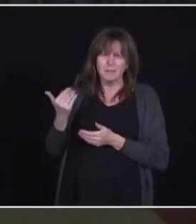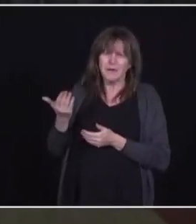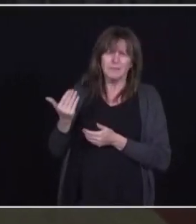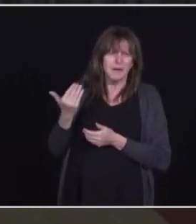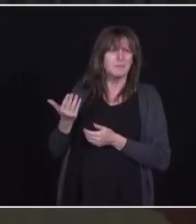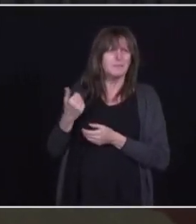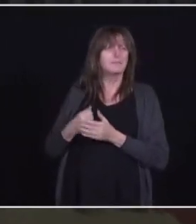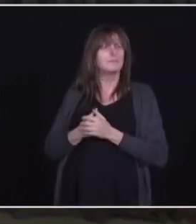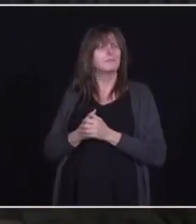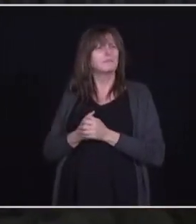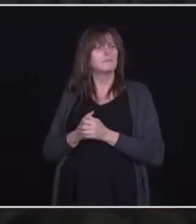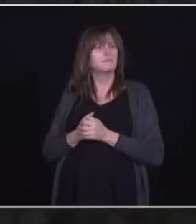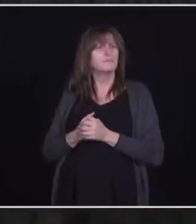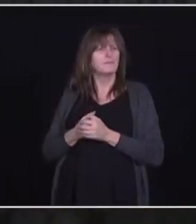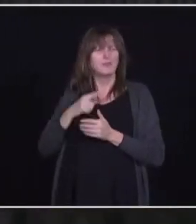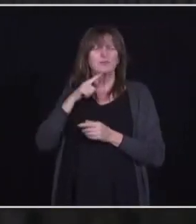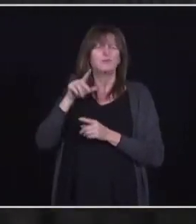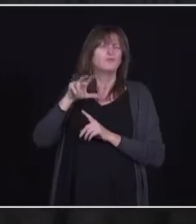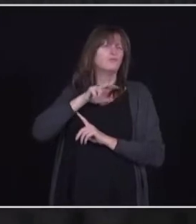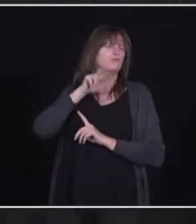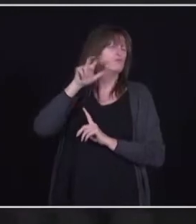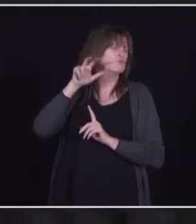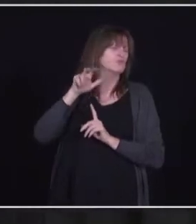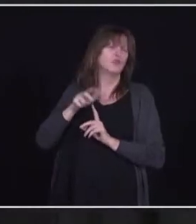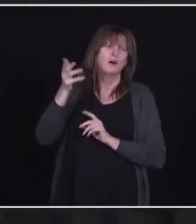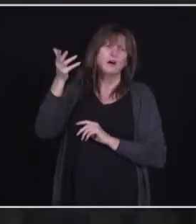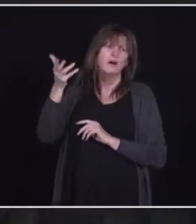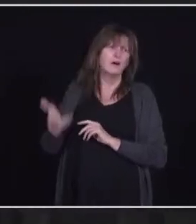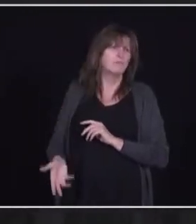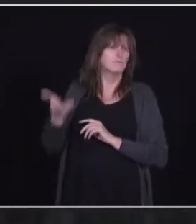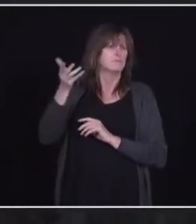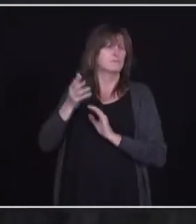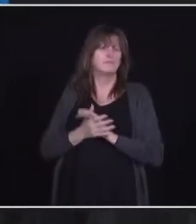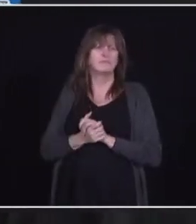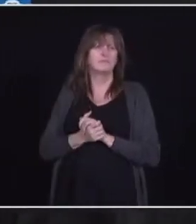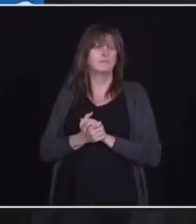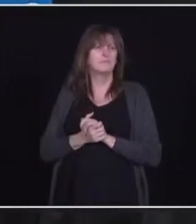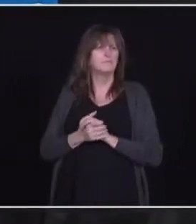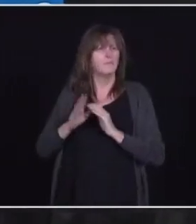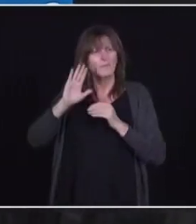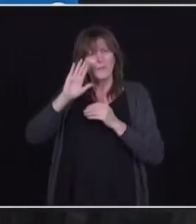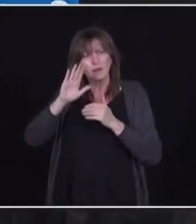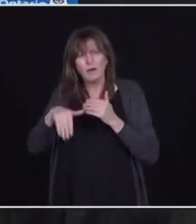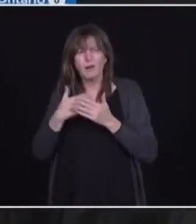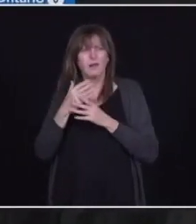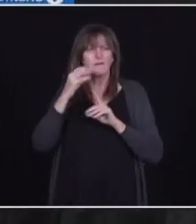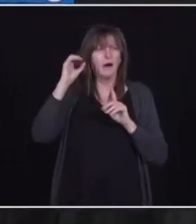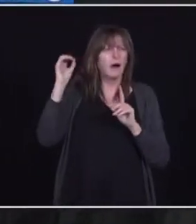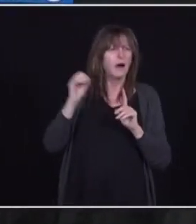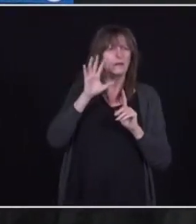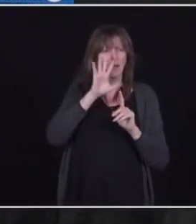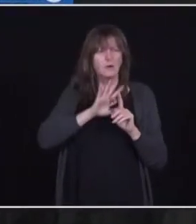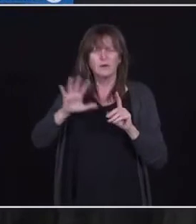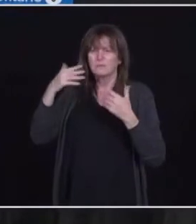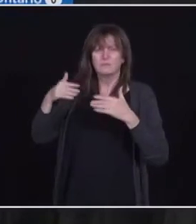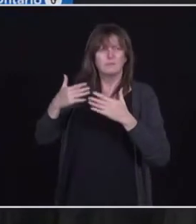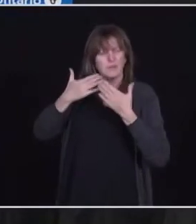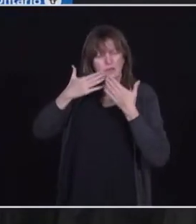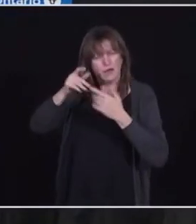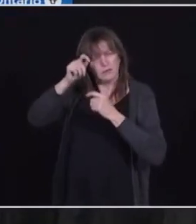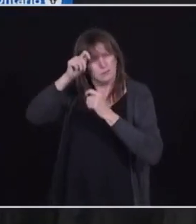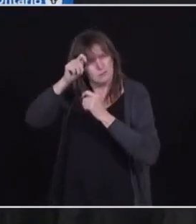a true champion. This guy, we all of Ontarians owe a debt of gratitude for Jamie driving around in that